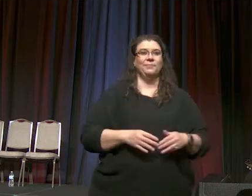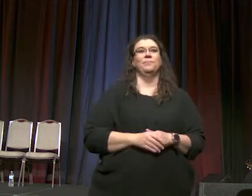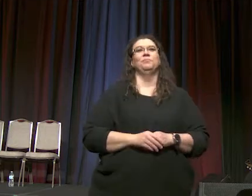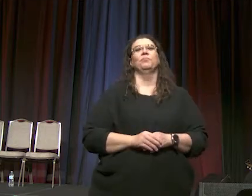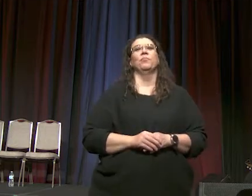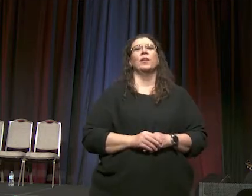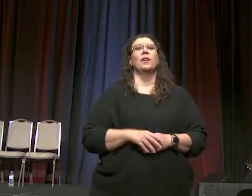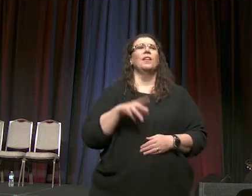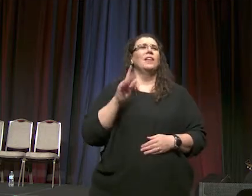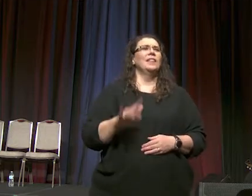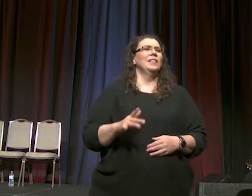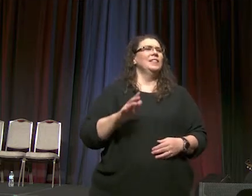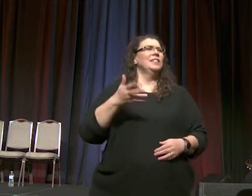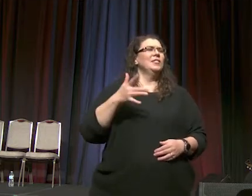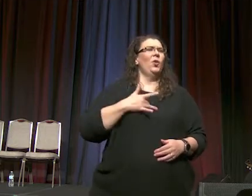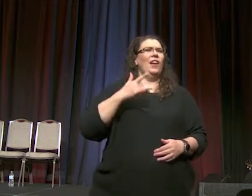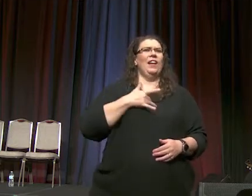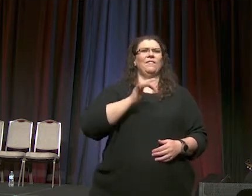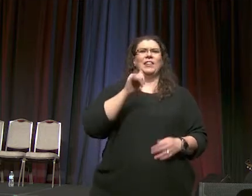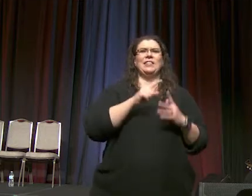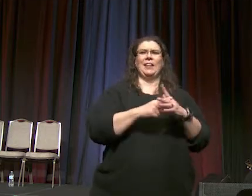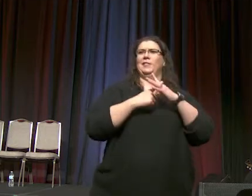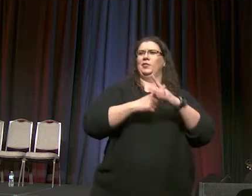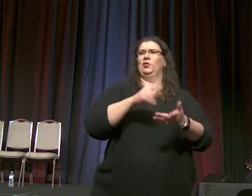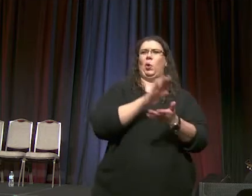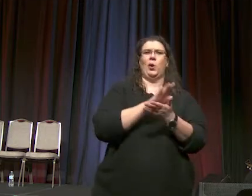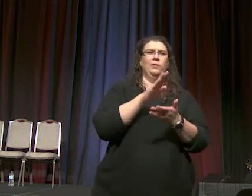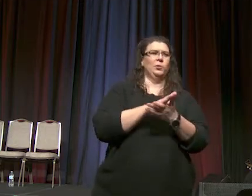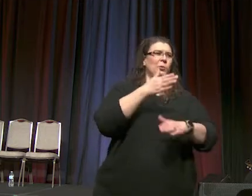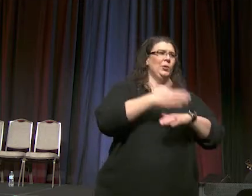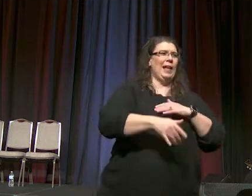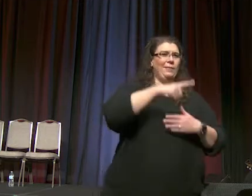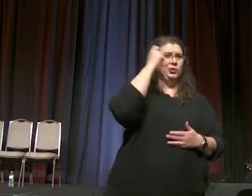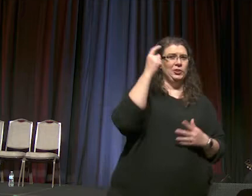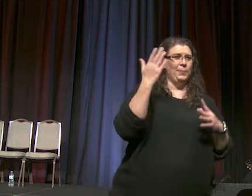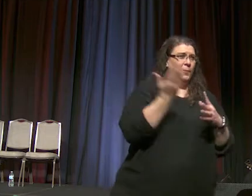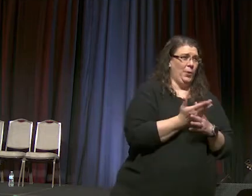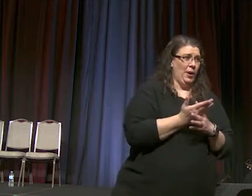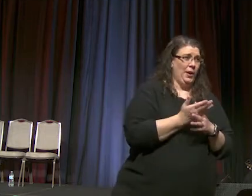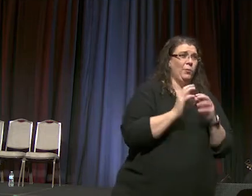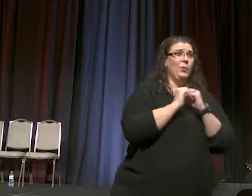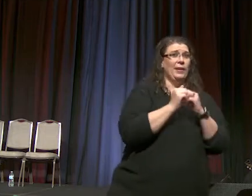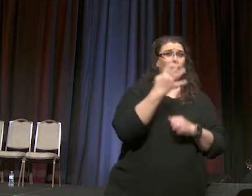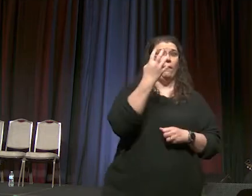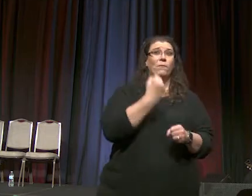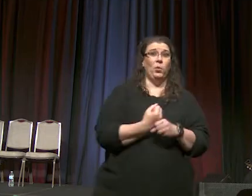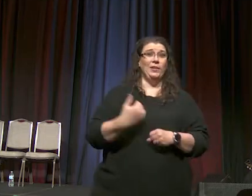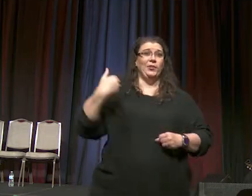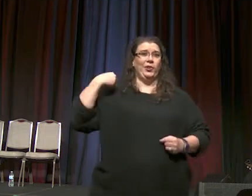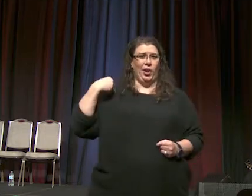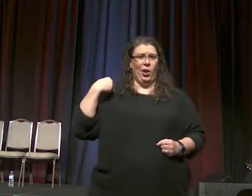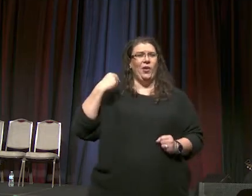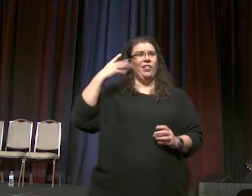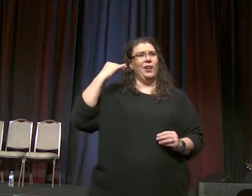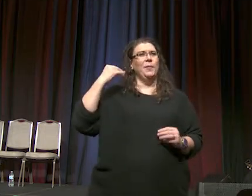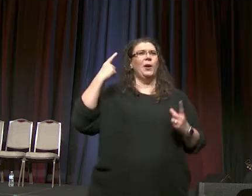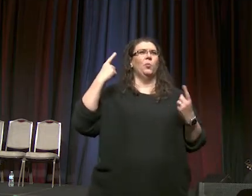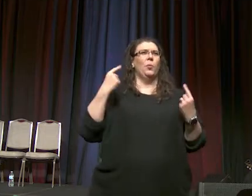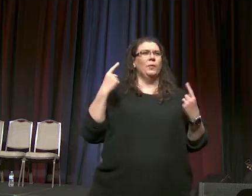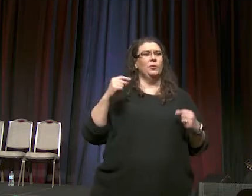This sort of feels like the start of school after summer break. We were together 4 years ago thinking about what will we do